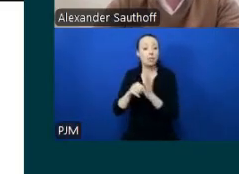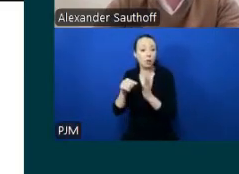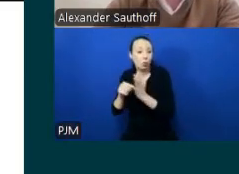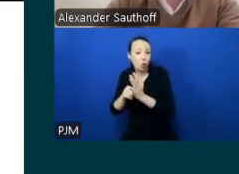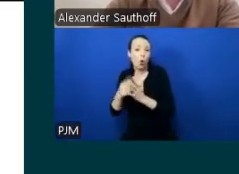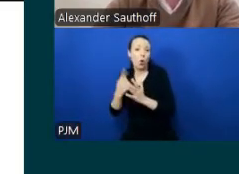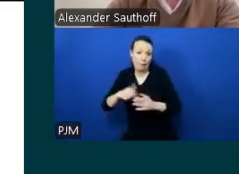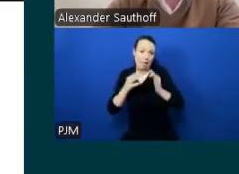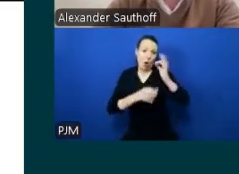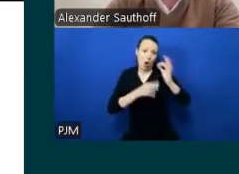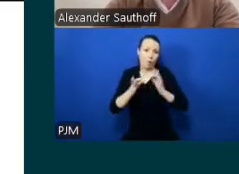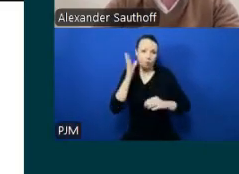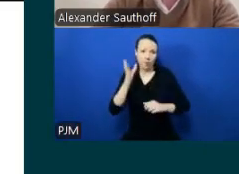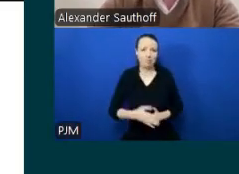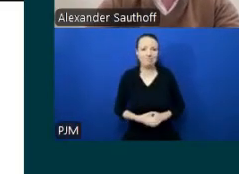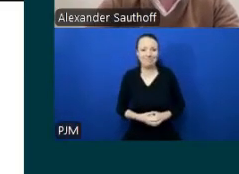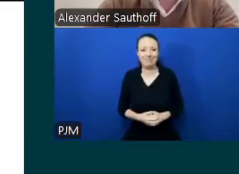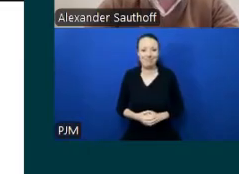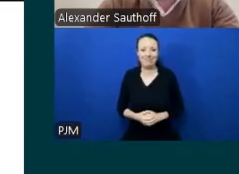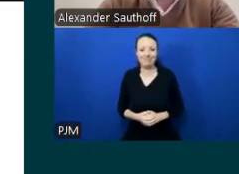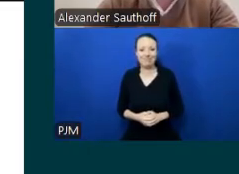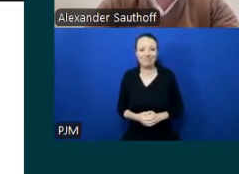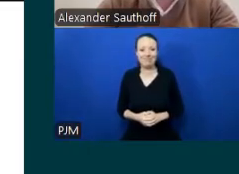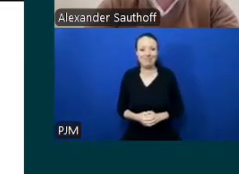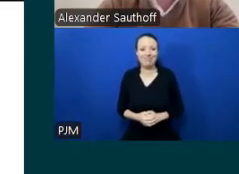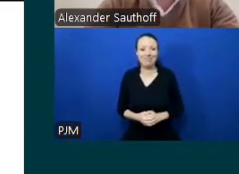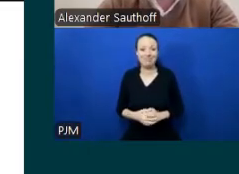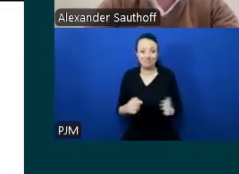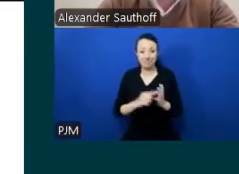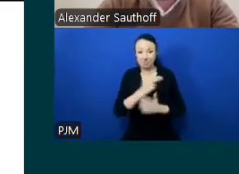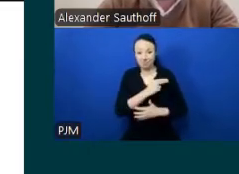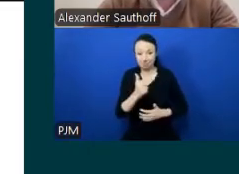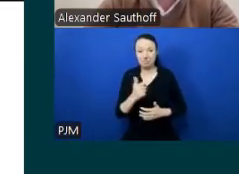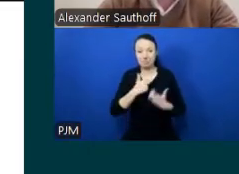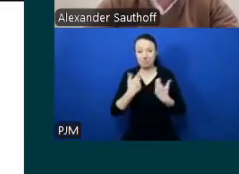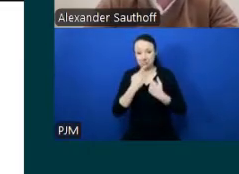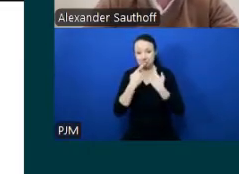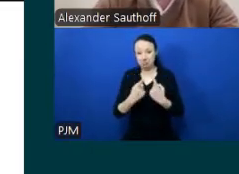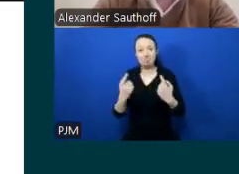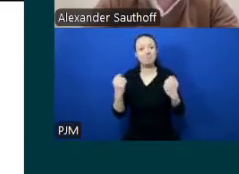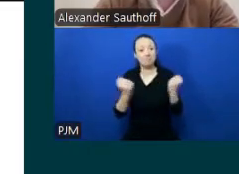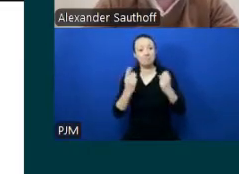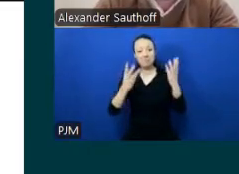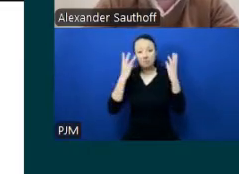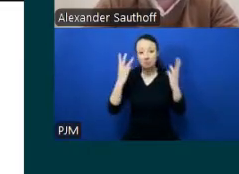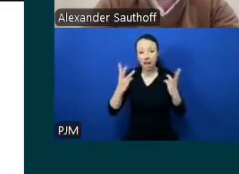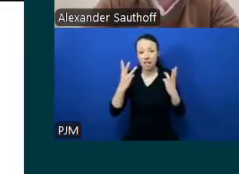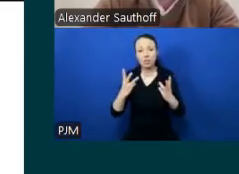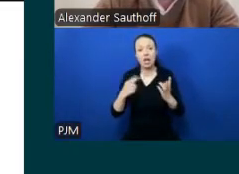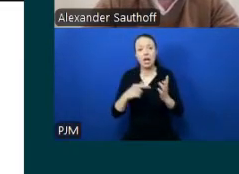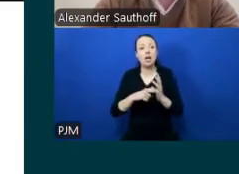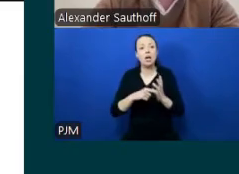Building on that idea, it's important to recognize the scale of the challenge we are